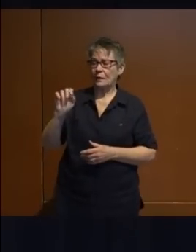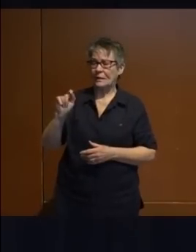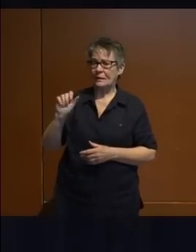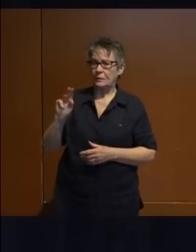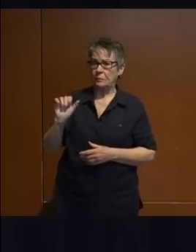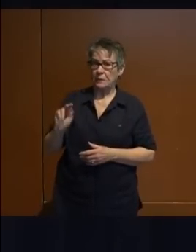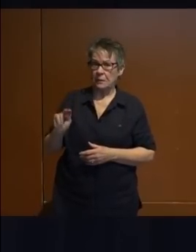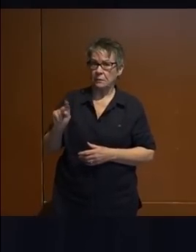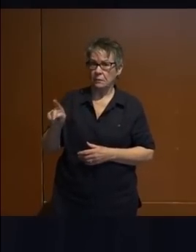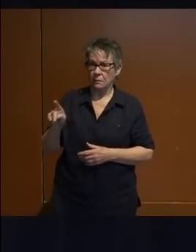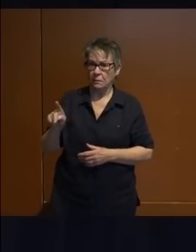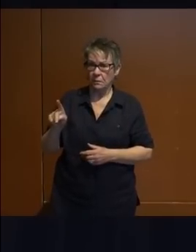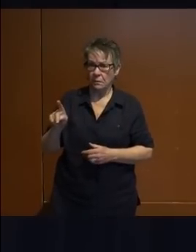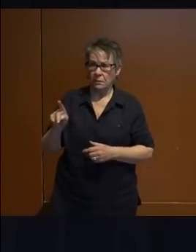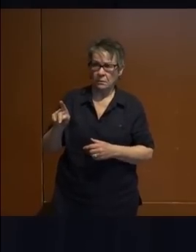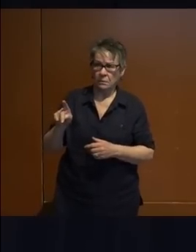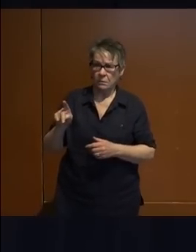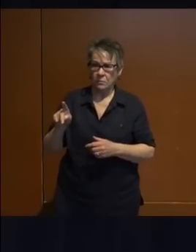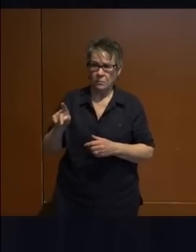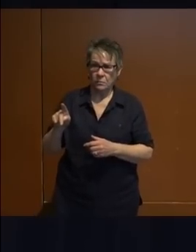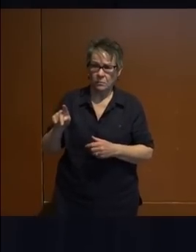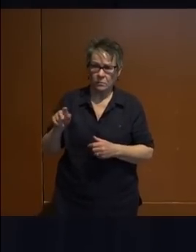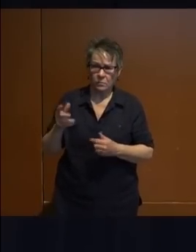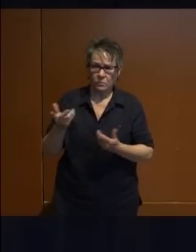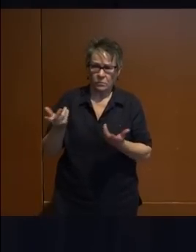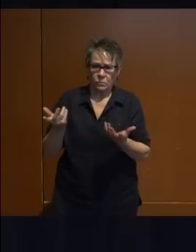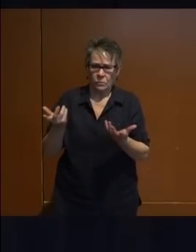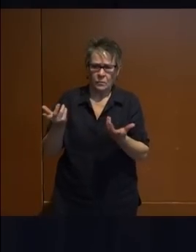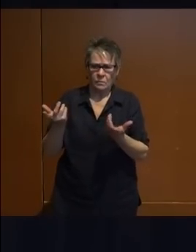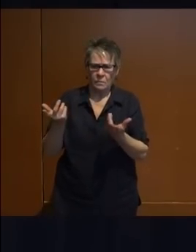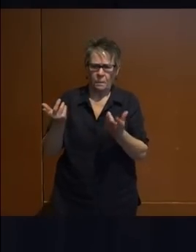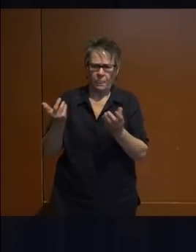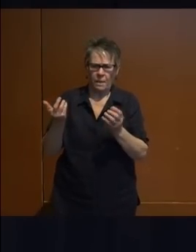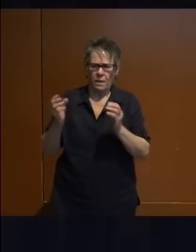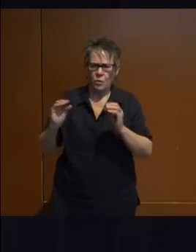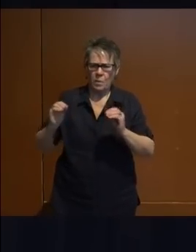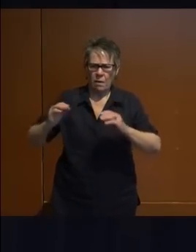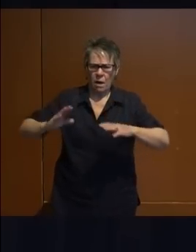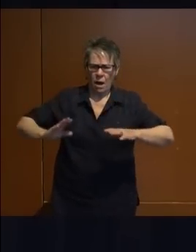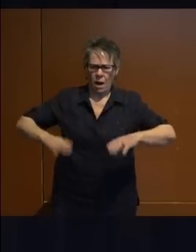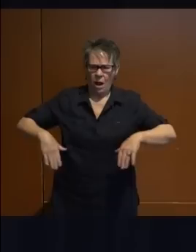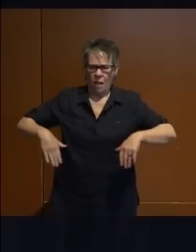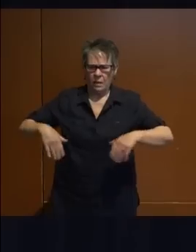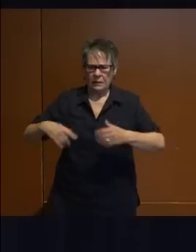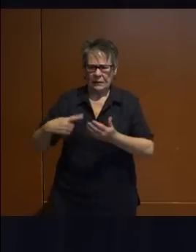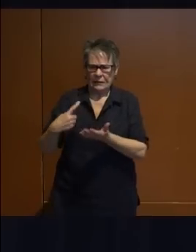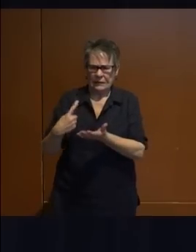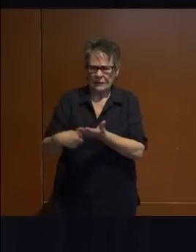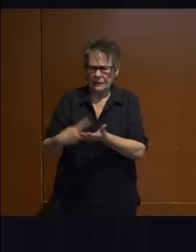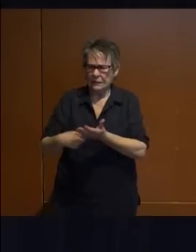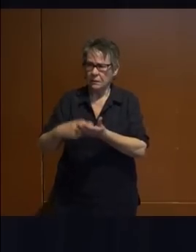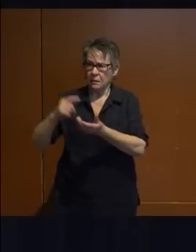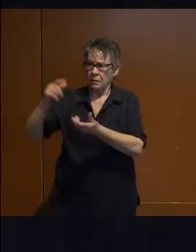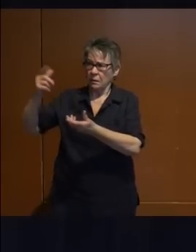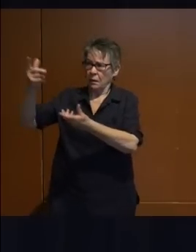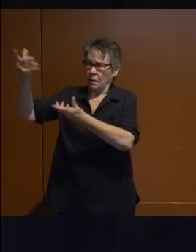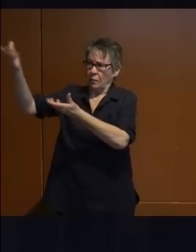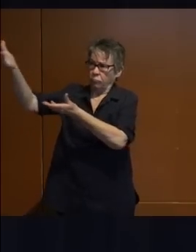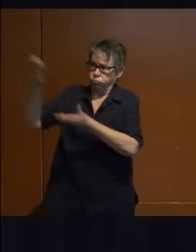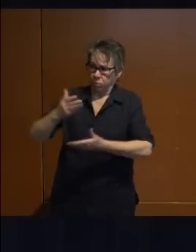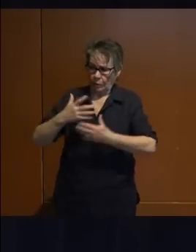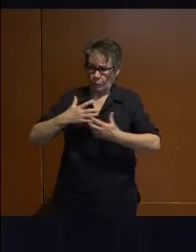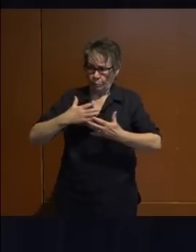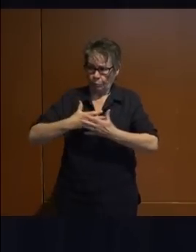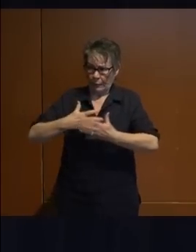this juncture it would have come up that, by the way, when they arrive, you have to do X and Y, and I haven't heard that in Jersey, and I haven't heard that across the